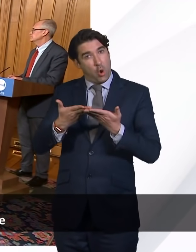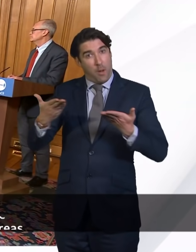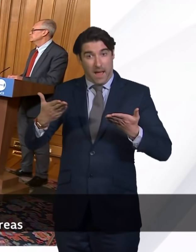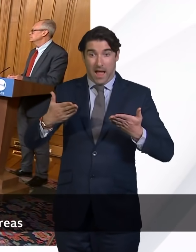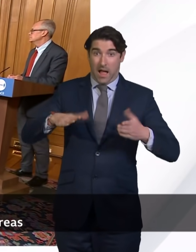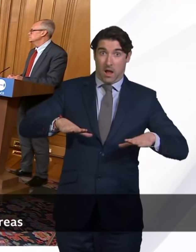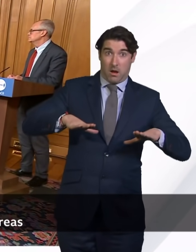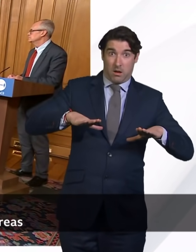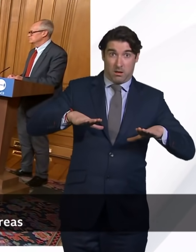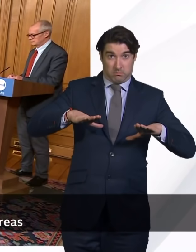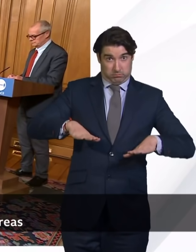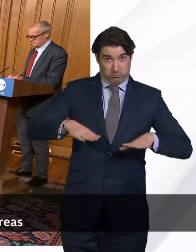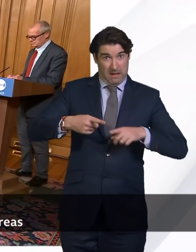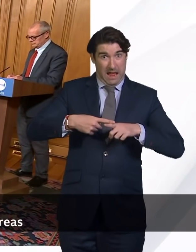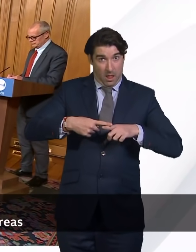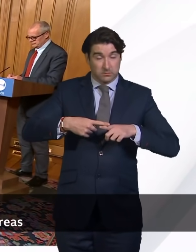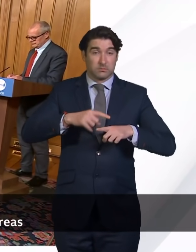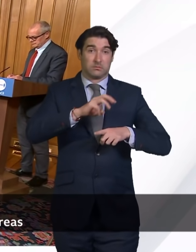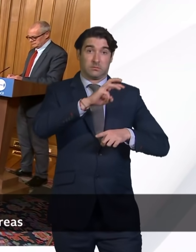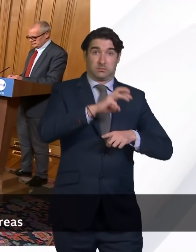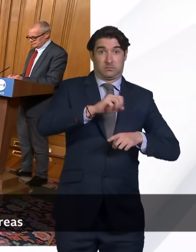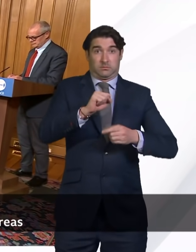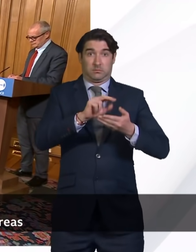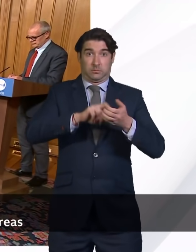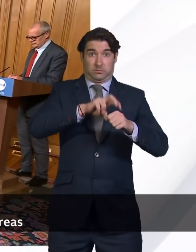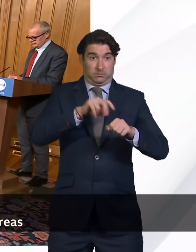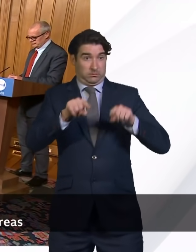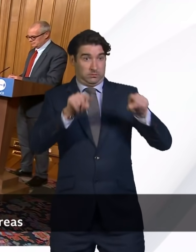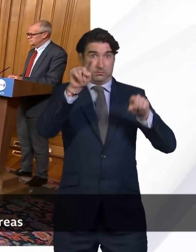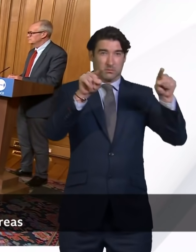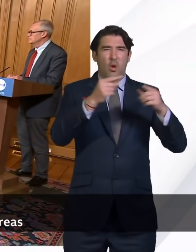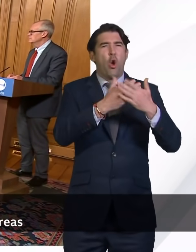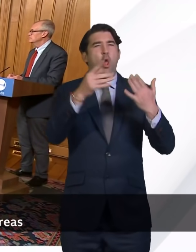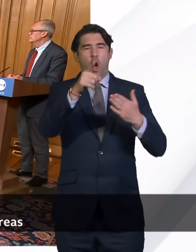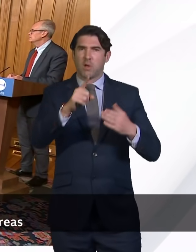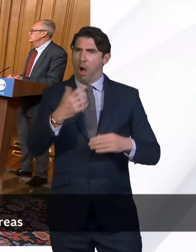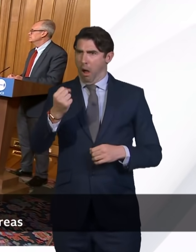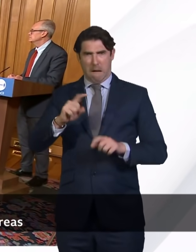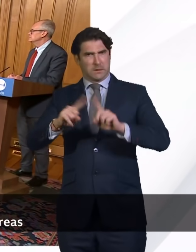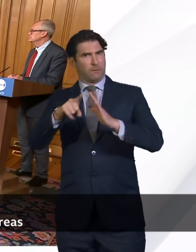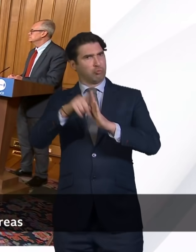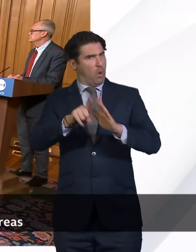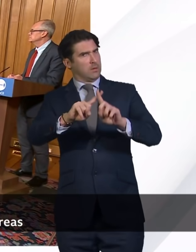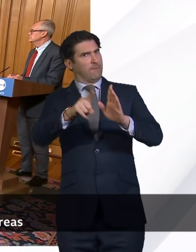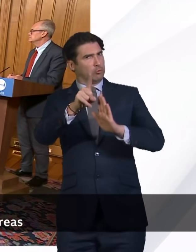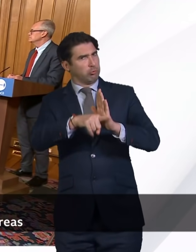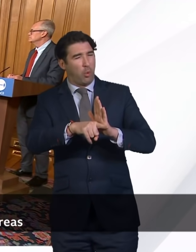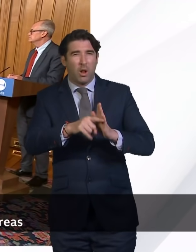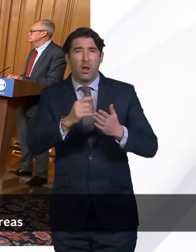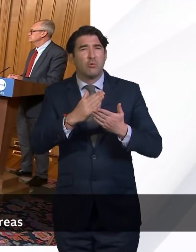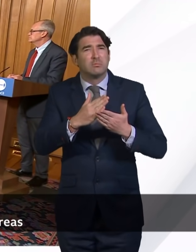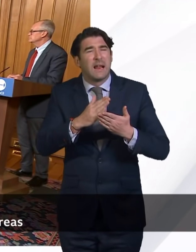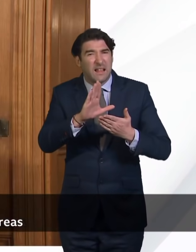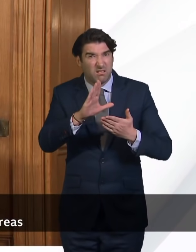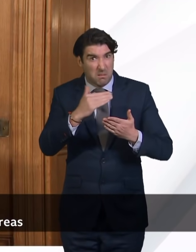things that we're doing. I think people always highlight the differences. In fact, the similarities between people's responses are considerably more striking